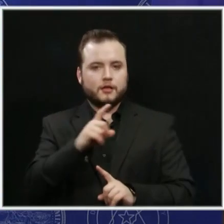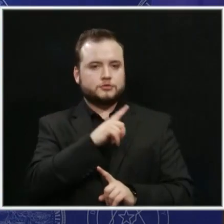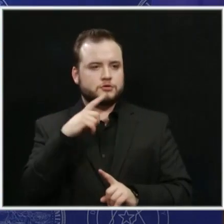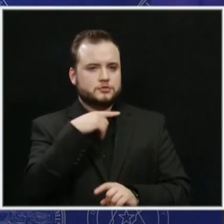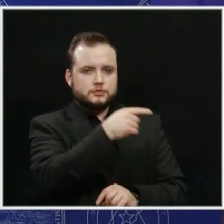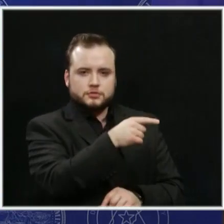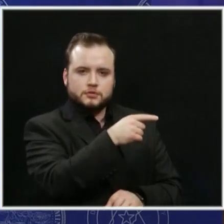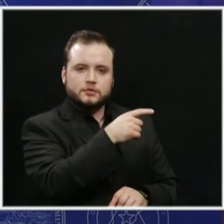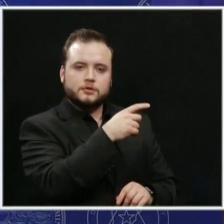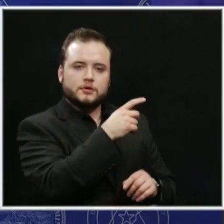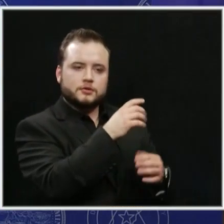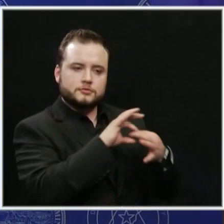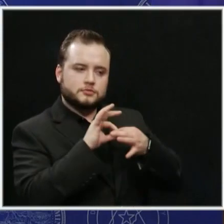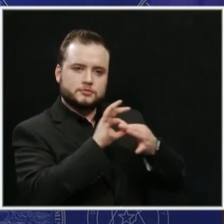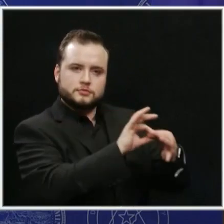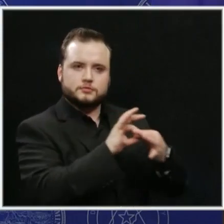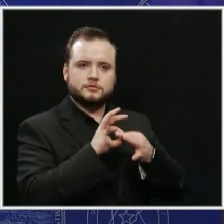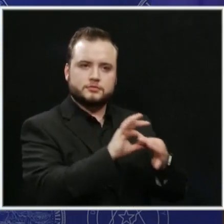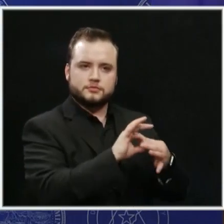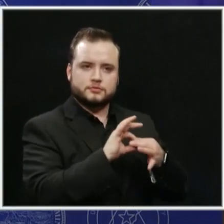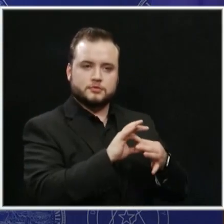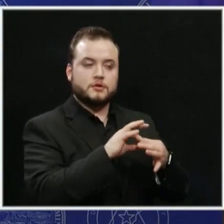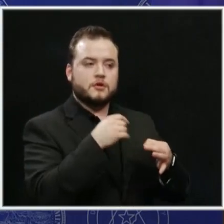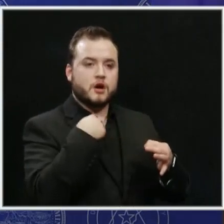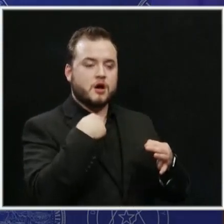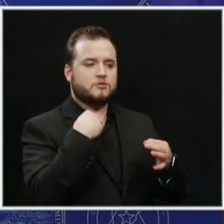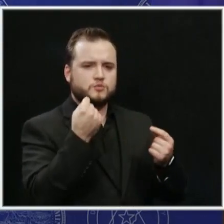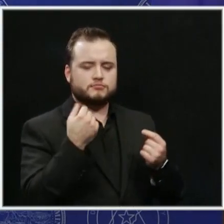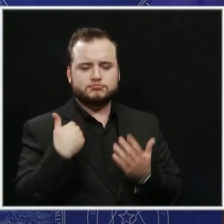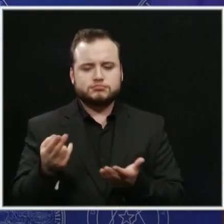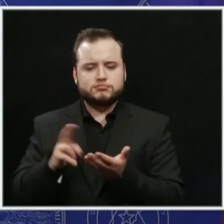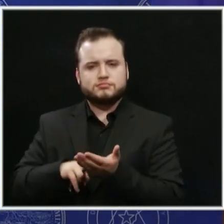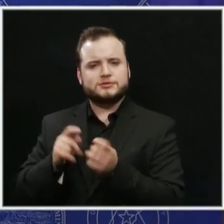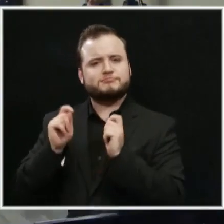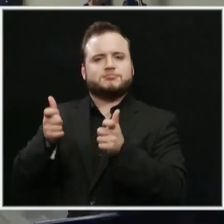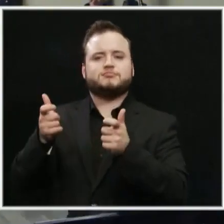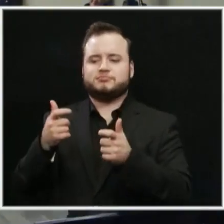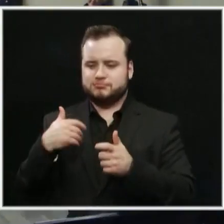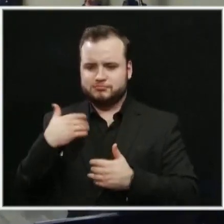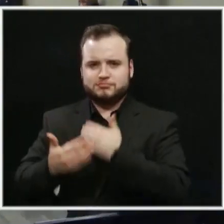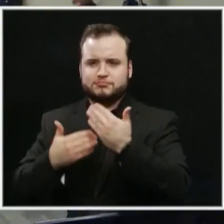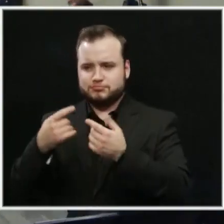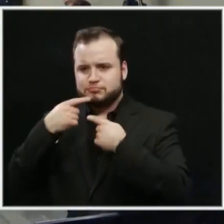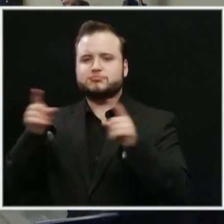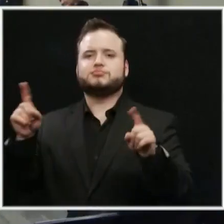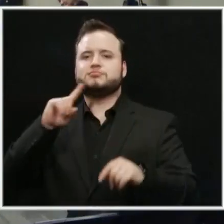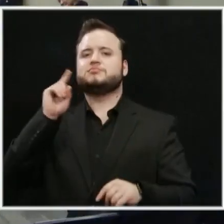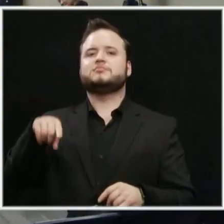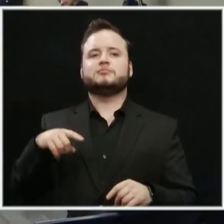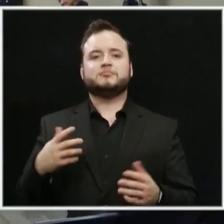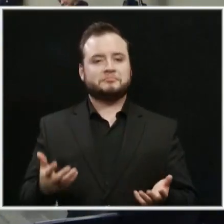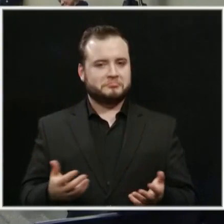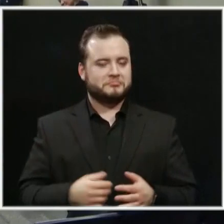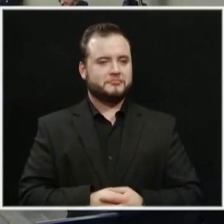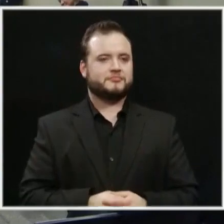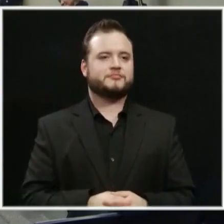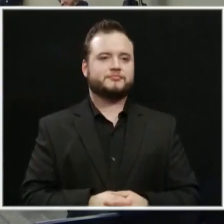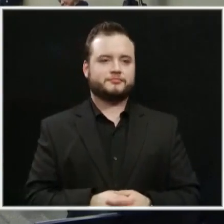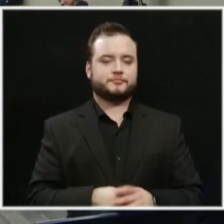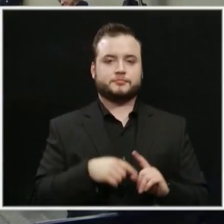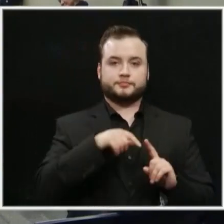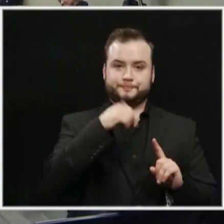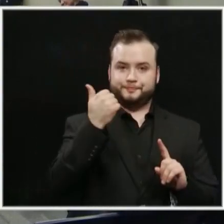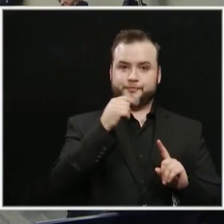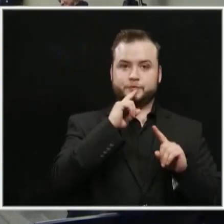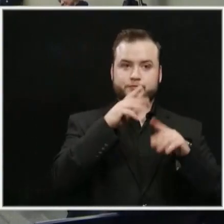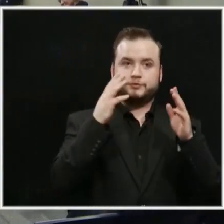compromise. I'll sign it when it gets to me immediately, whatever it helps to help those folks. I'm wondering, do we have a sense of how many hospitalizations are